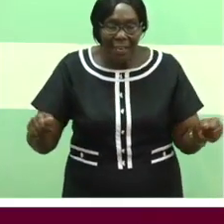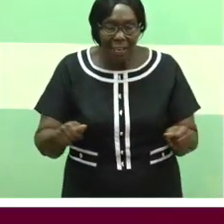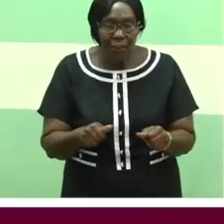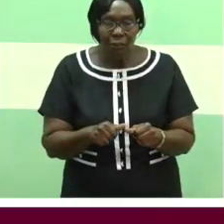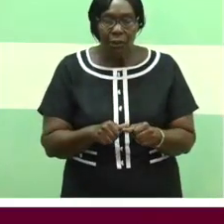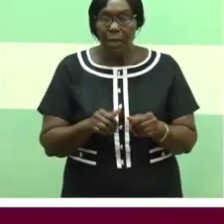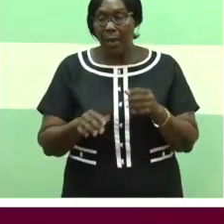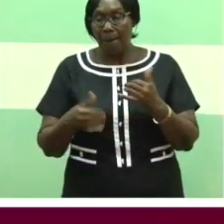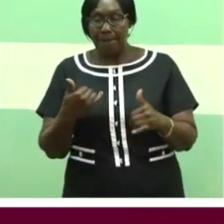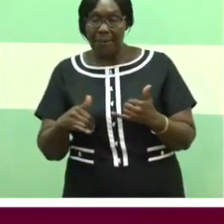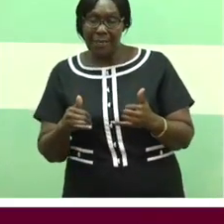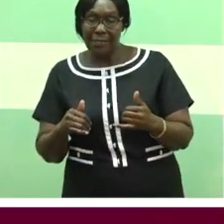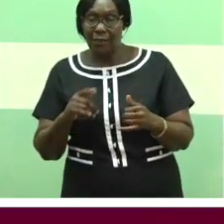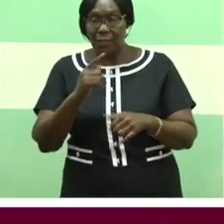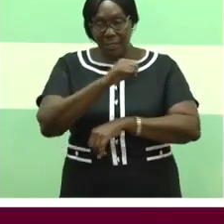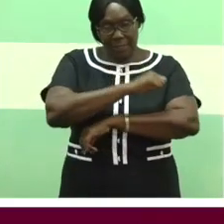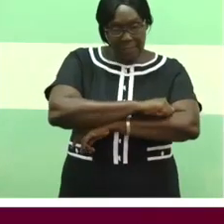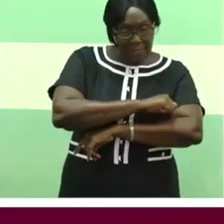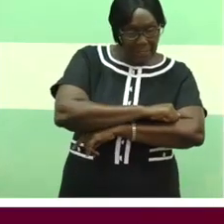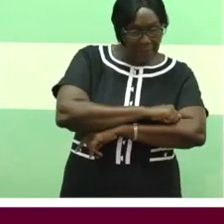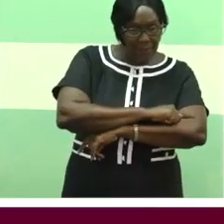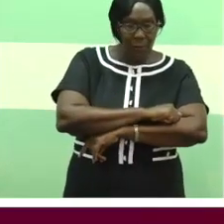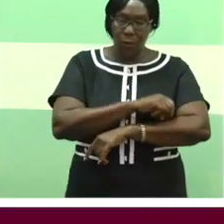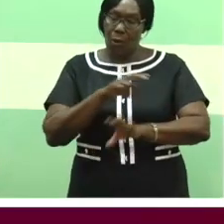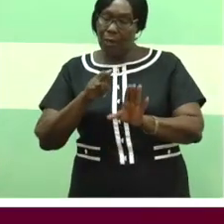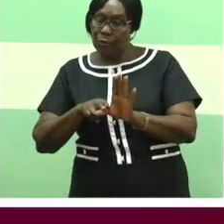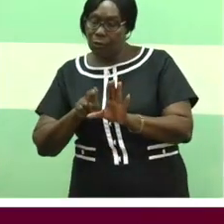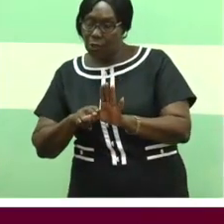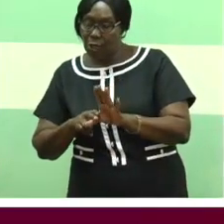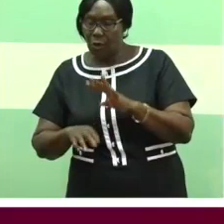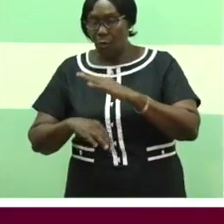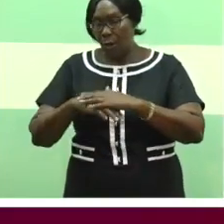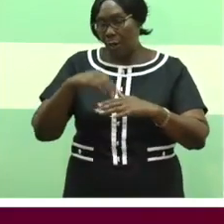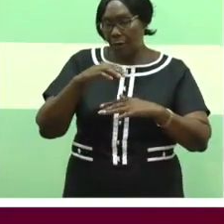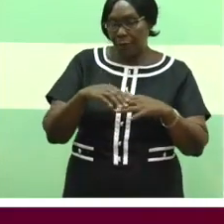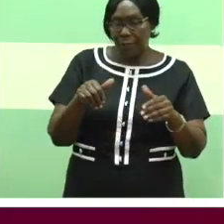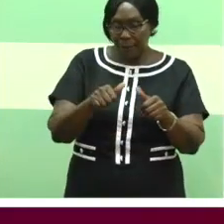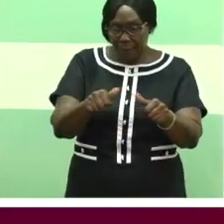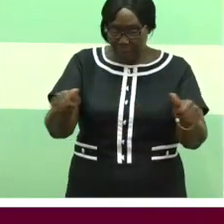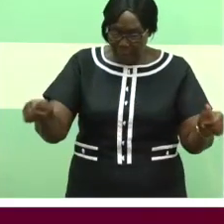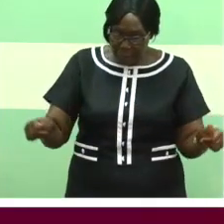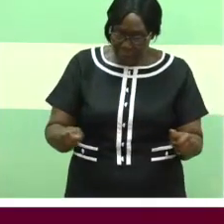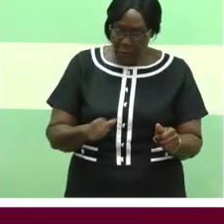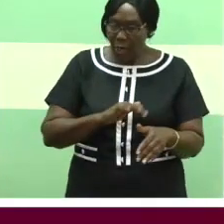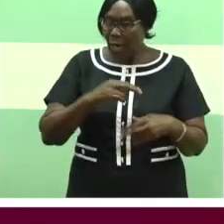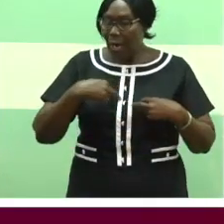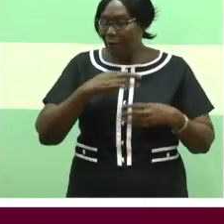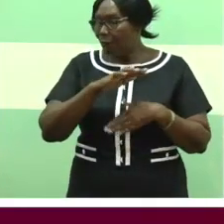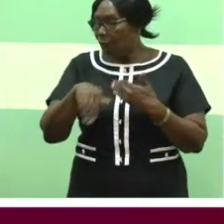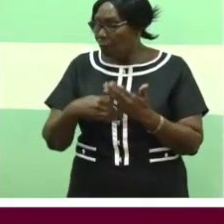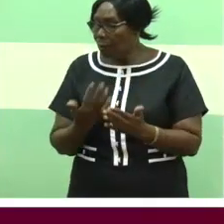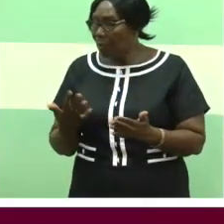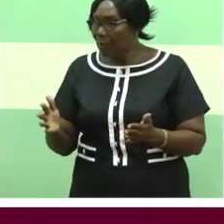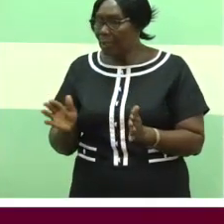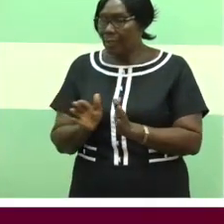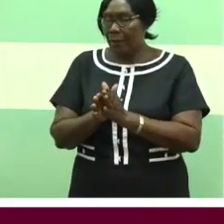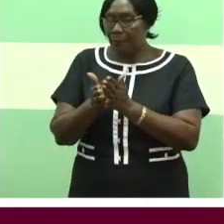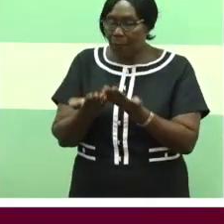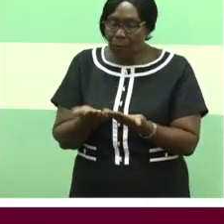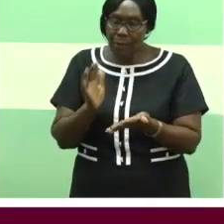on the dining room table, a preferred chair, or a comfortable area where you would have all their things, their books,